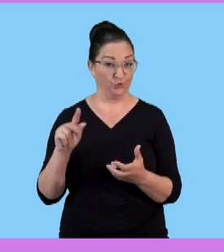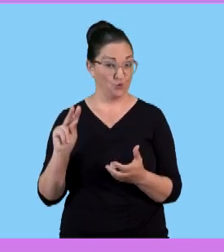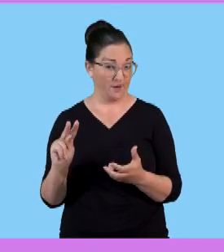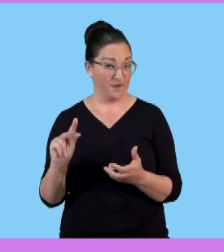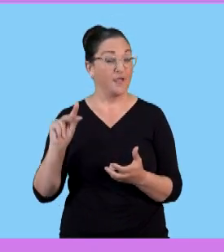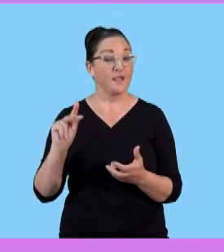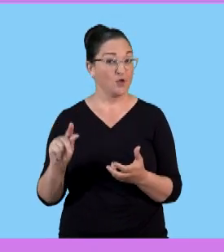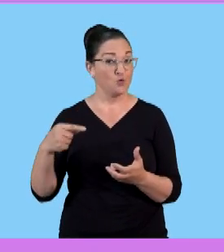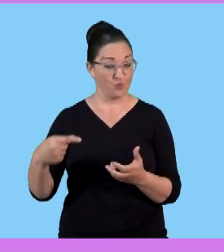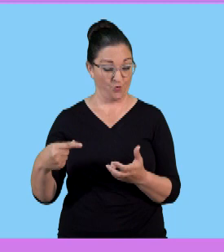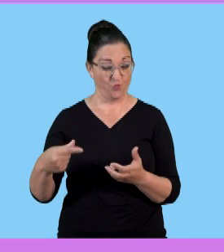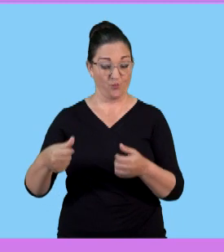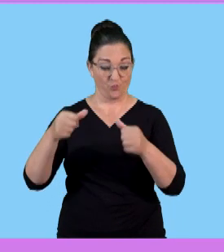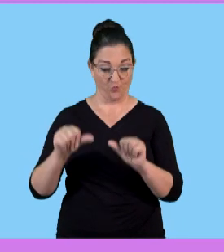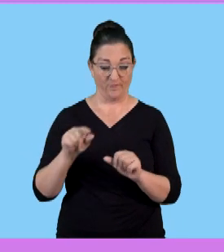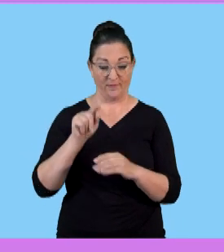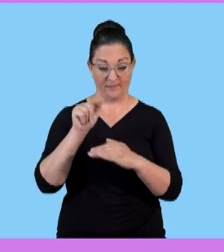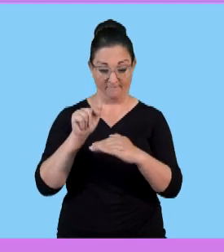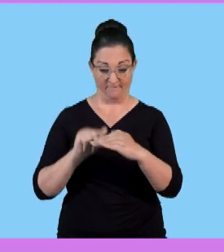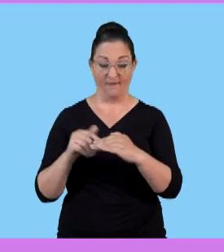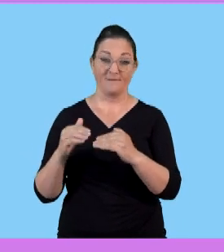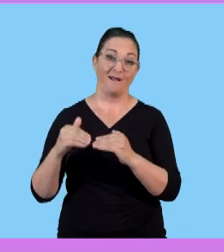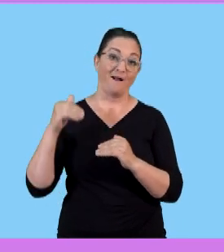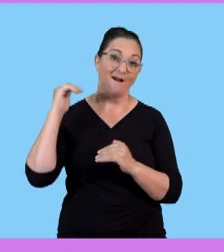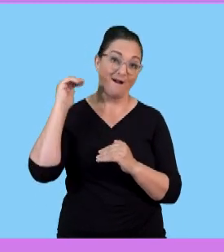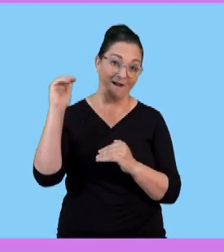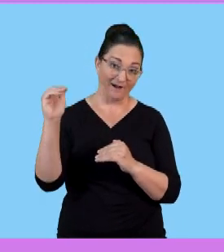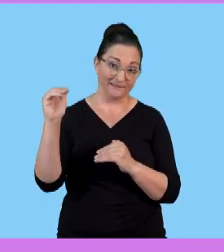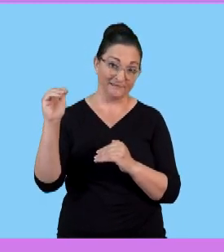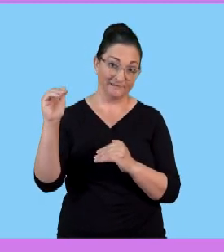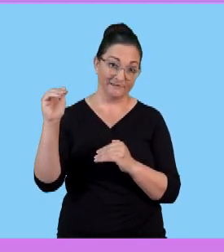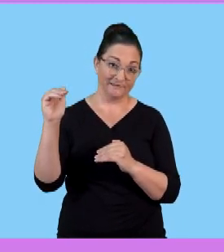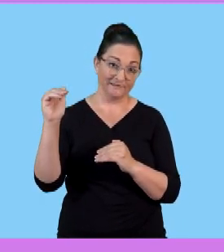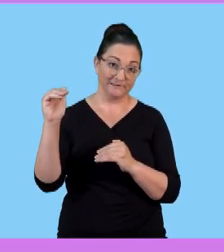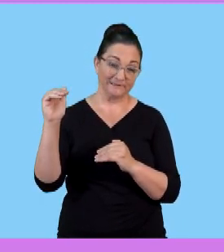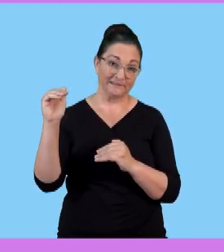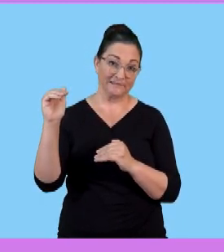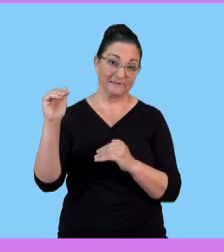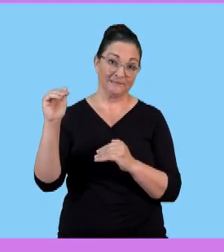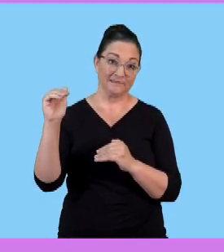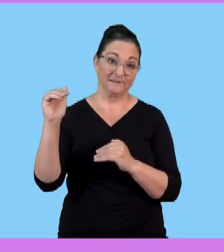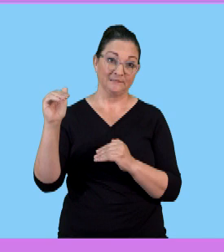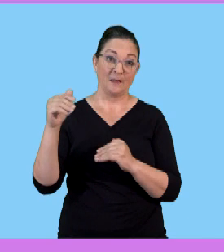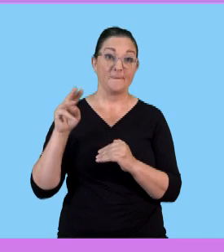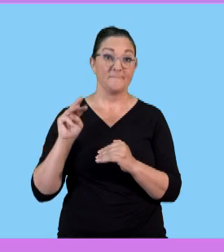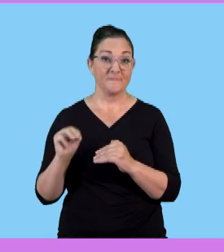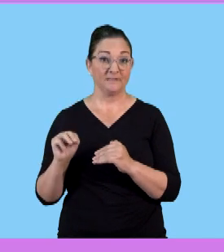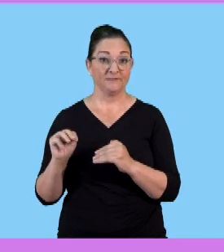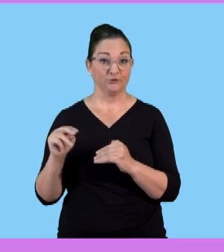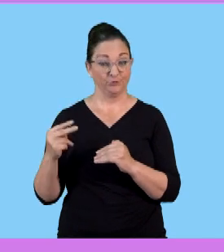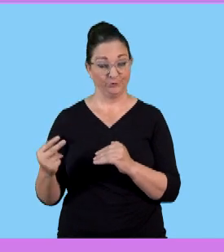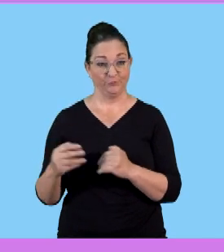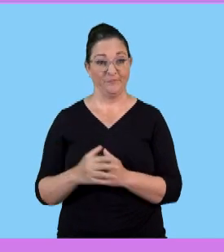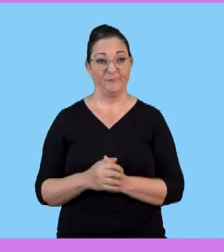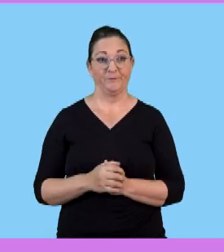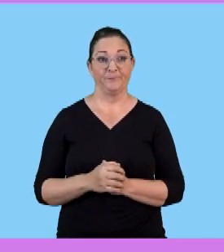in kilograms, and I'll divide that by my height, right? And that must be in